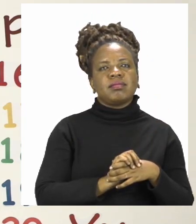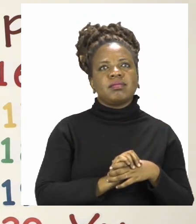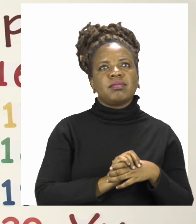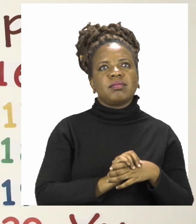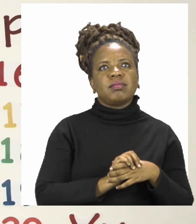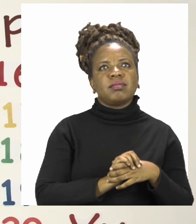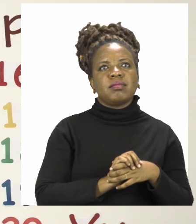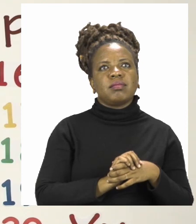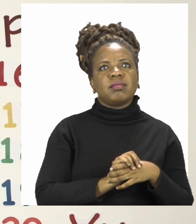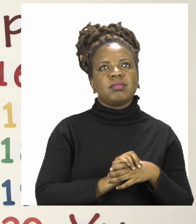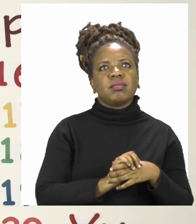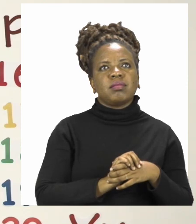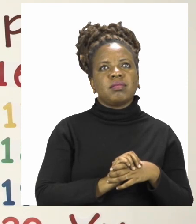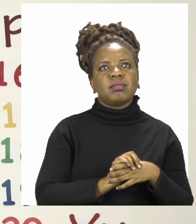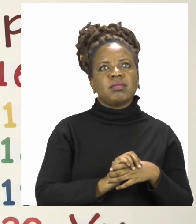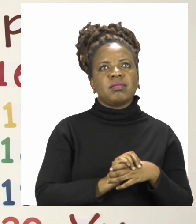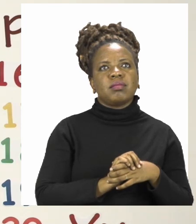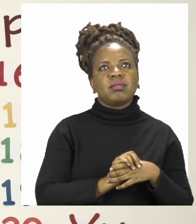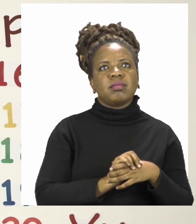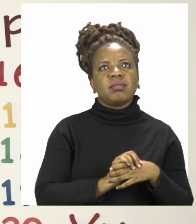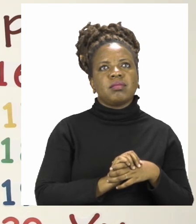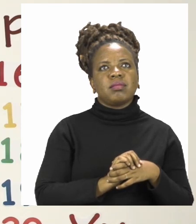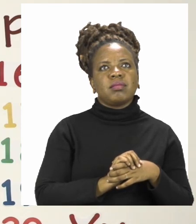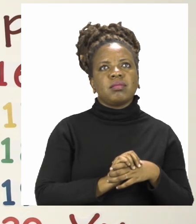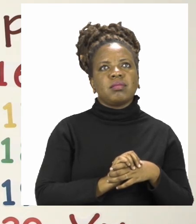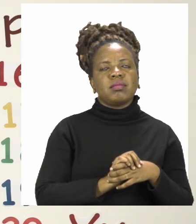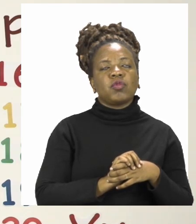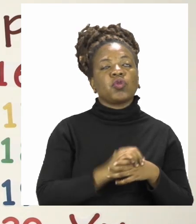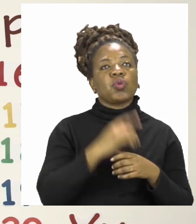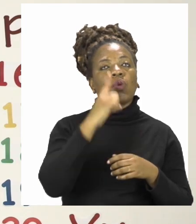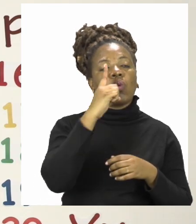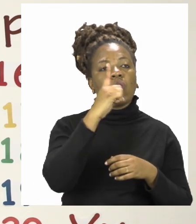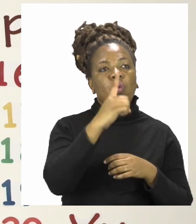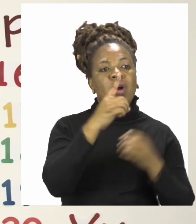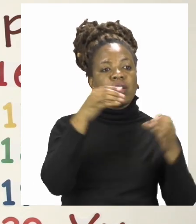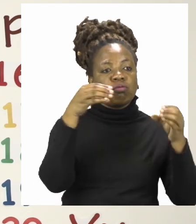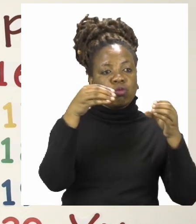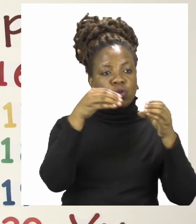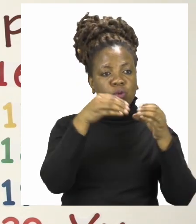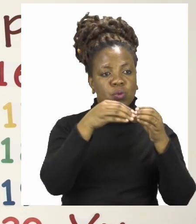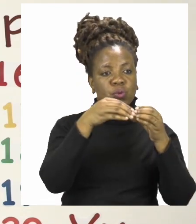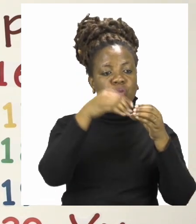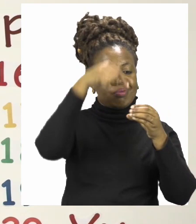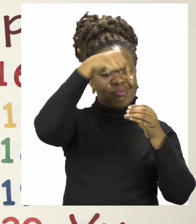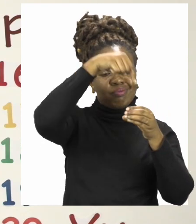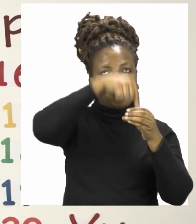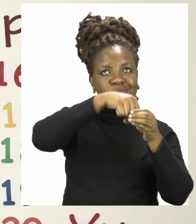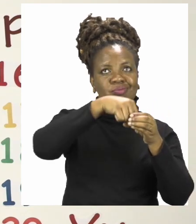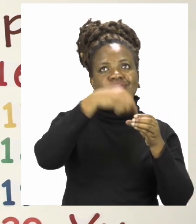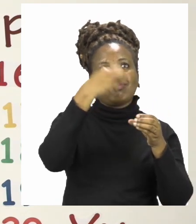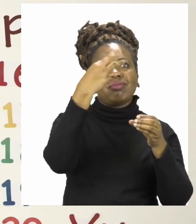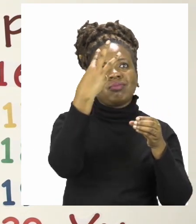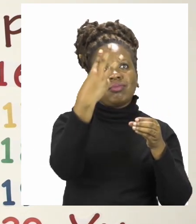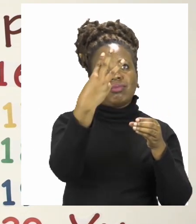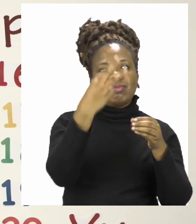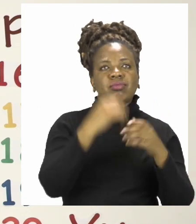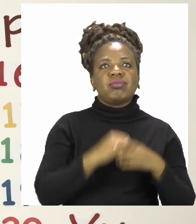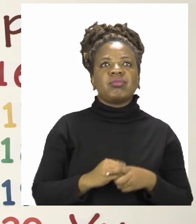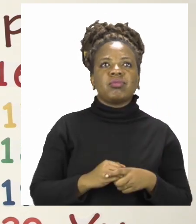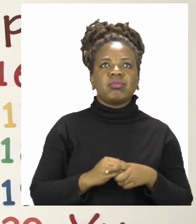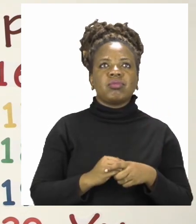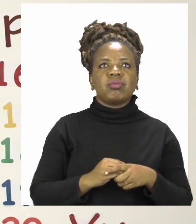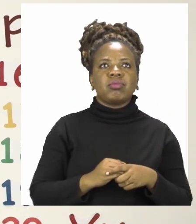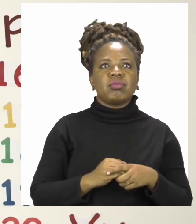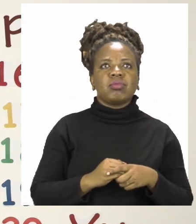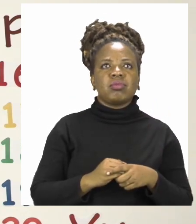asked. One set of 3. And then to find our answer, you need to add